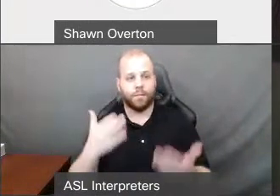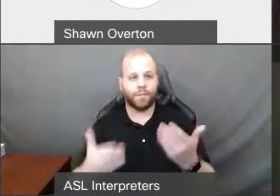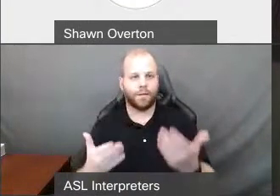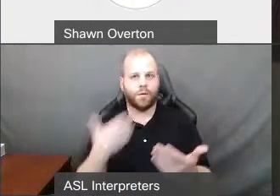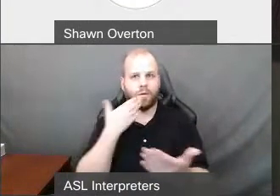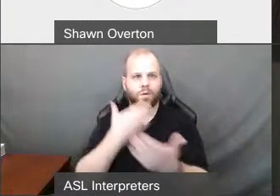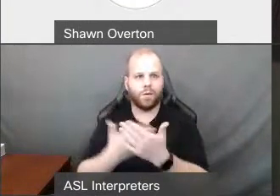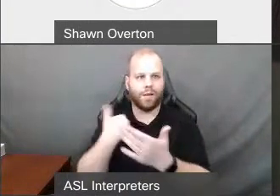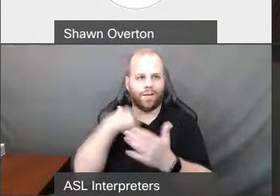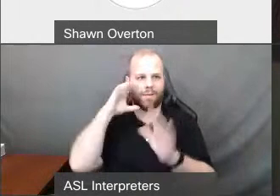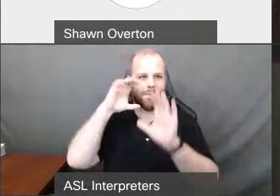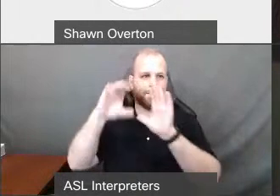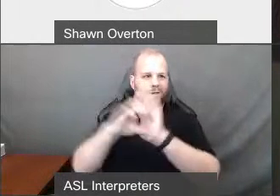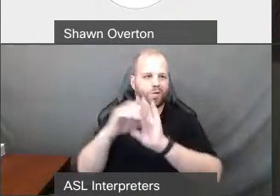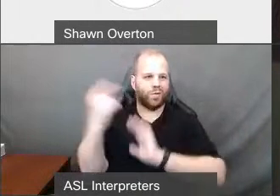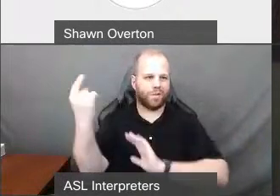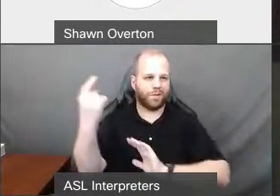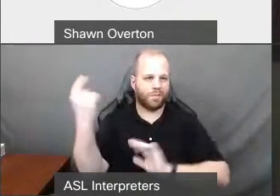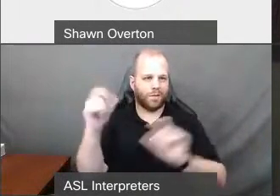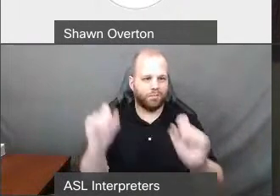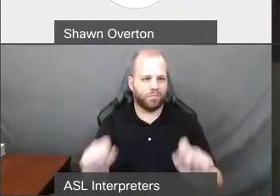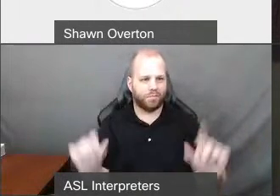graphic or something up, but